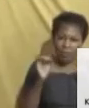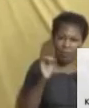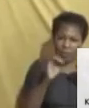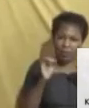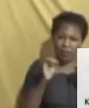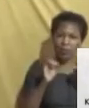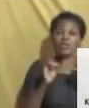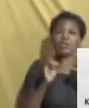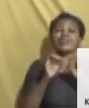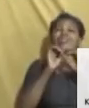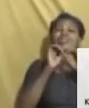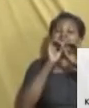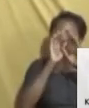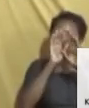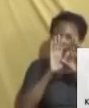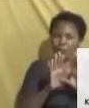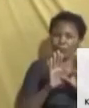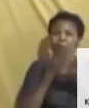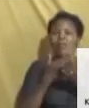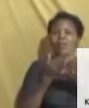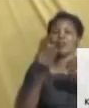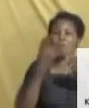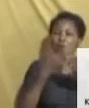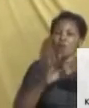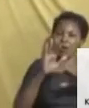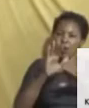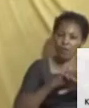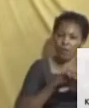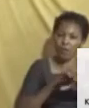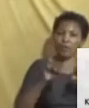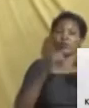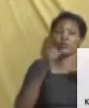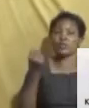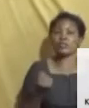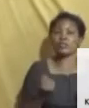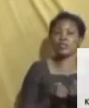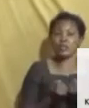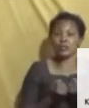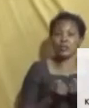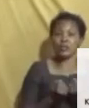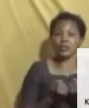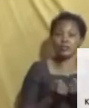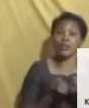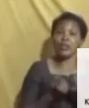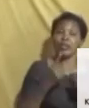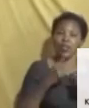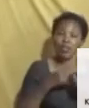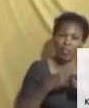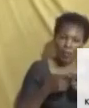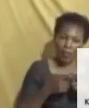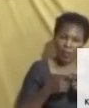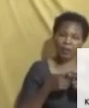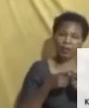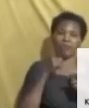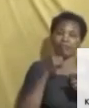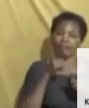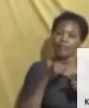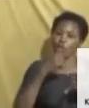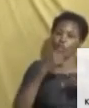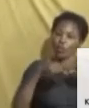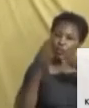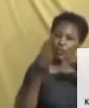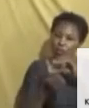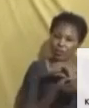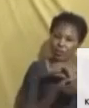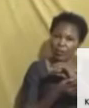necessary feature of the African society. And then he closes